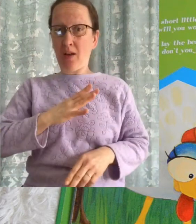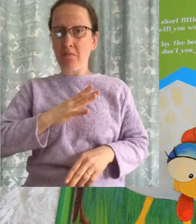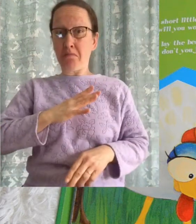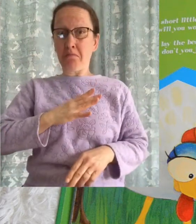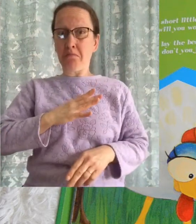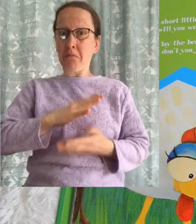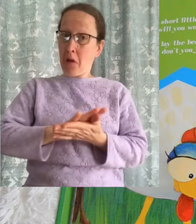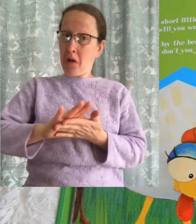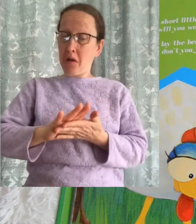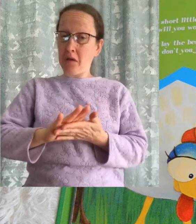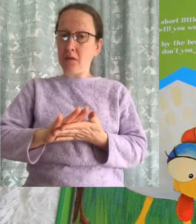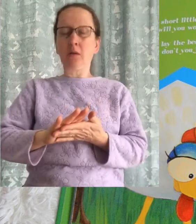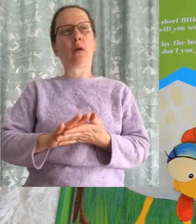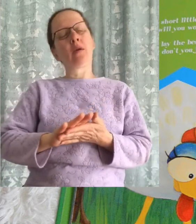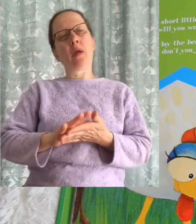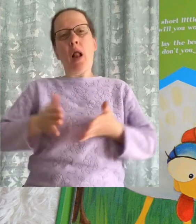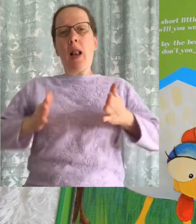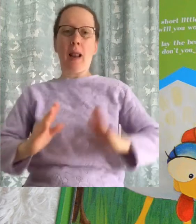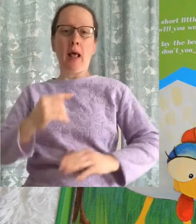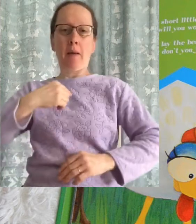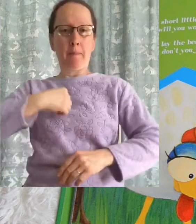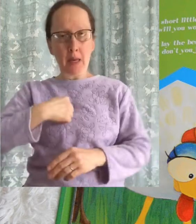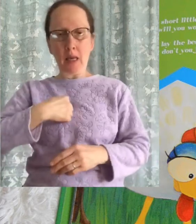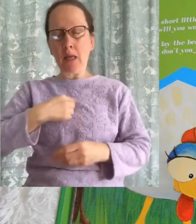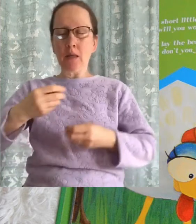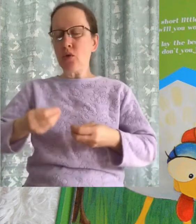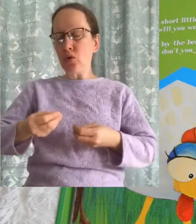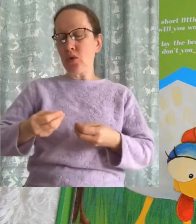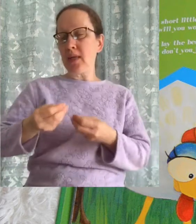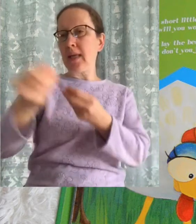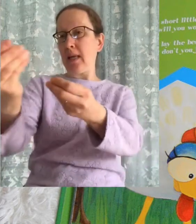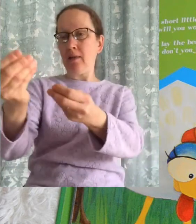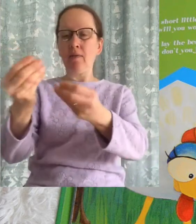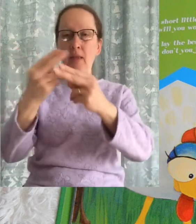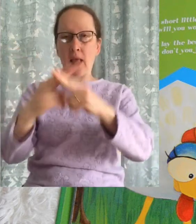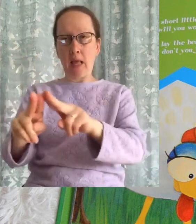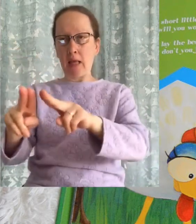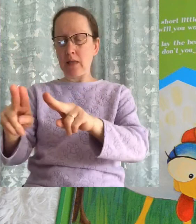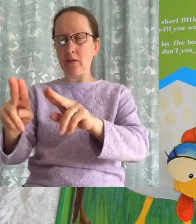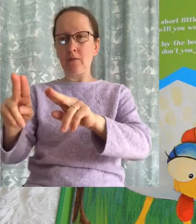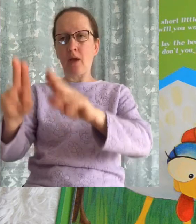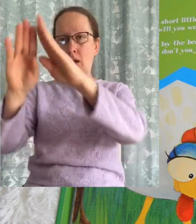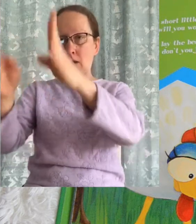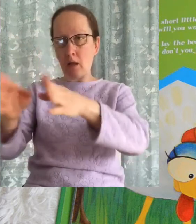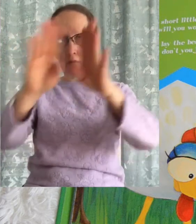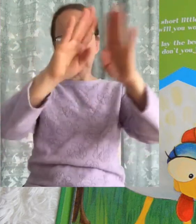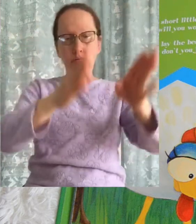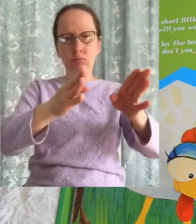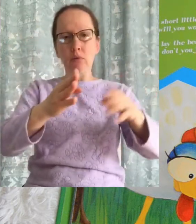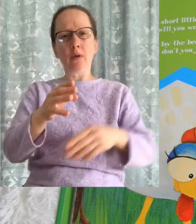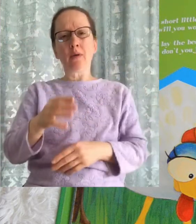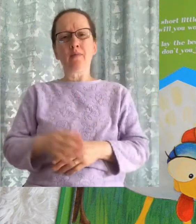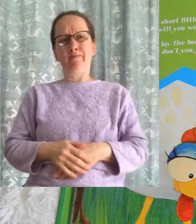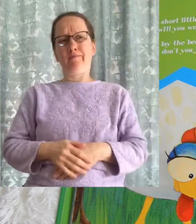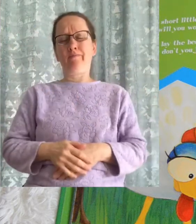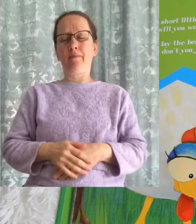did see. So why don't you just leave delivering to me? Go back to your